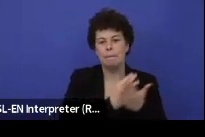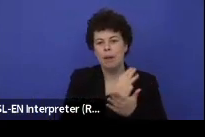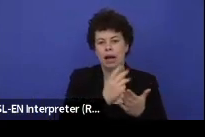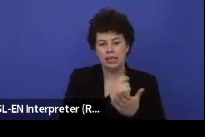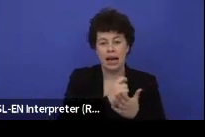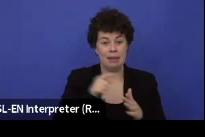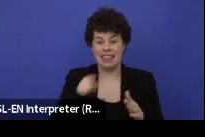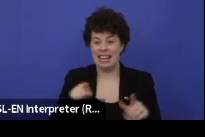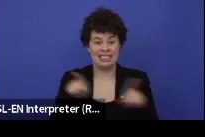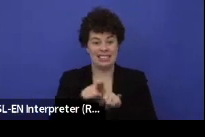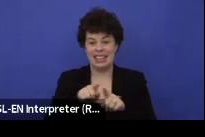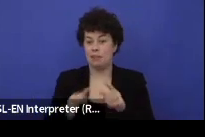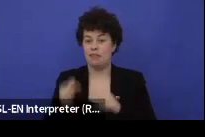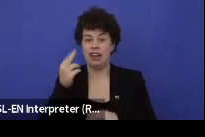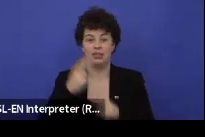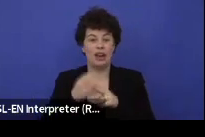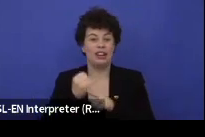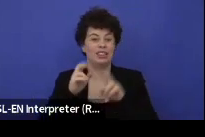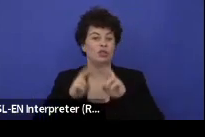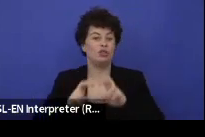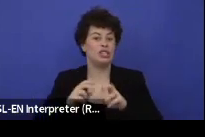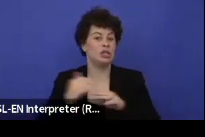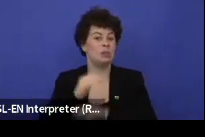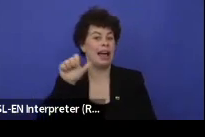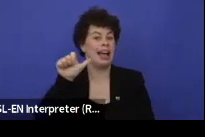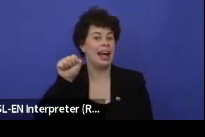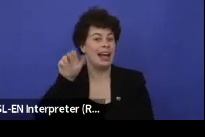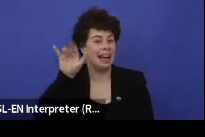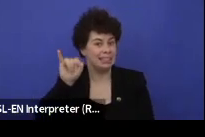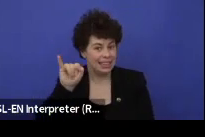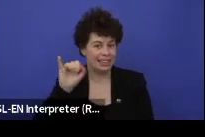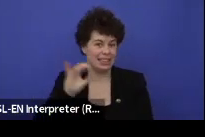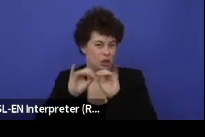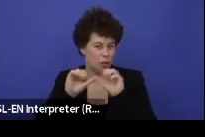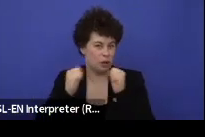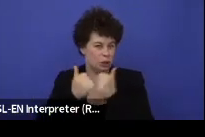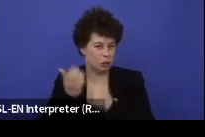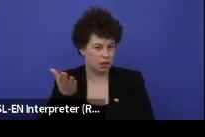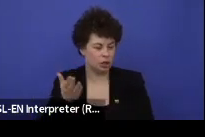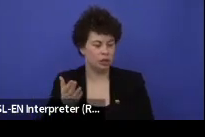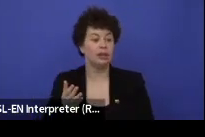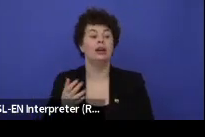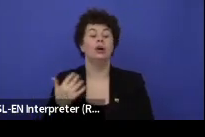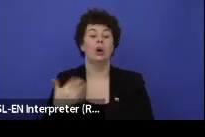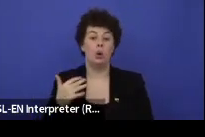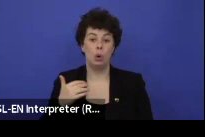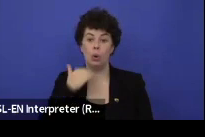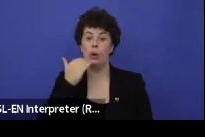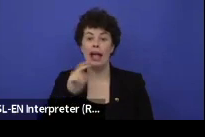well. So yeah, they generated a lot of data.